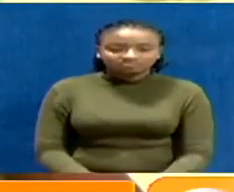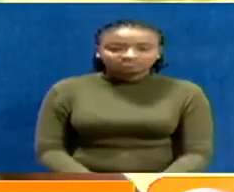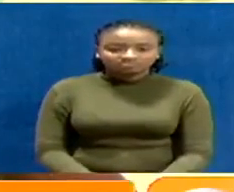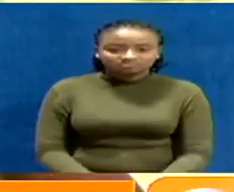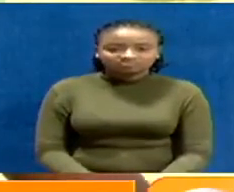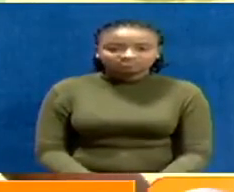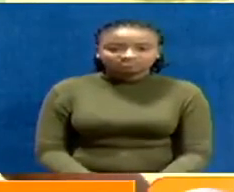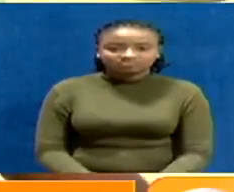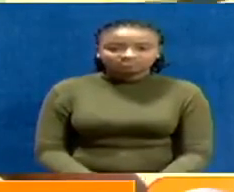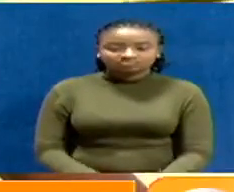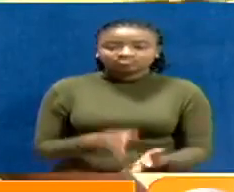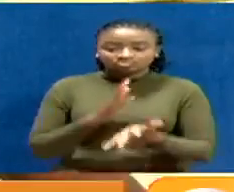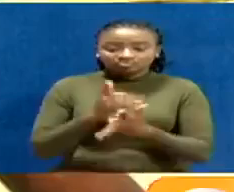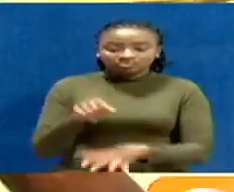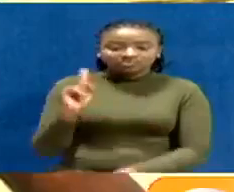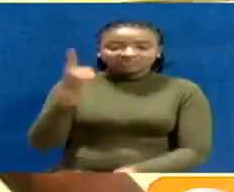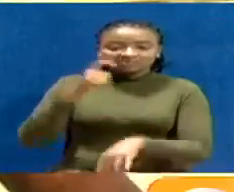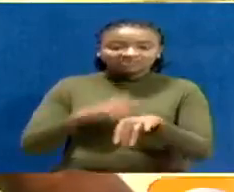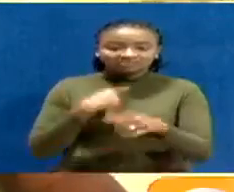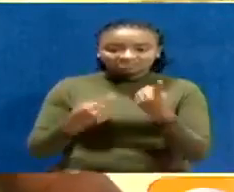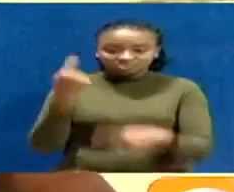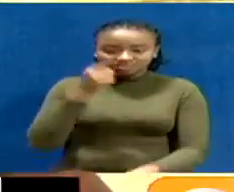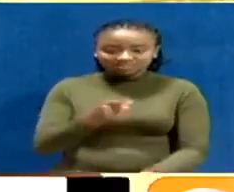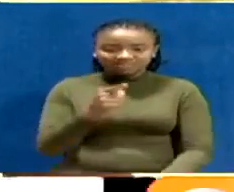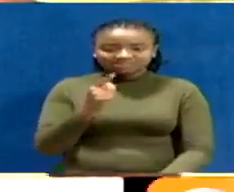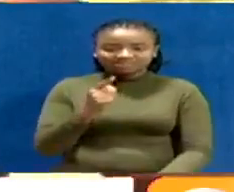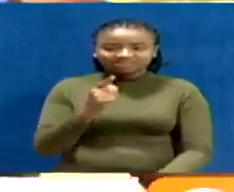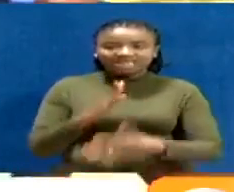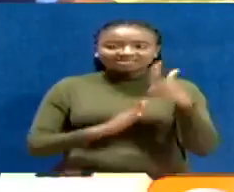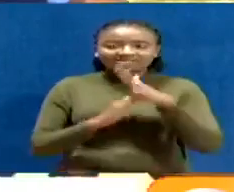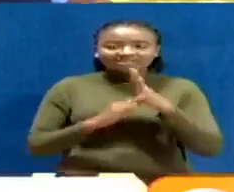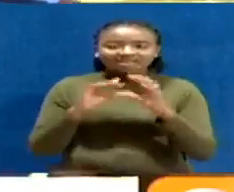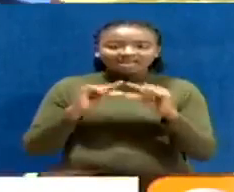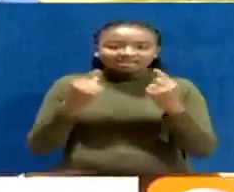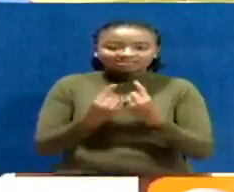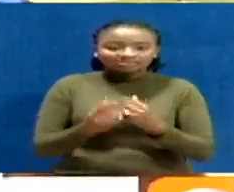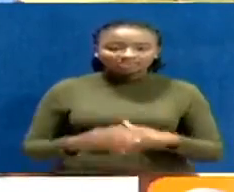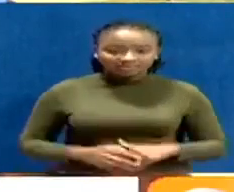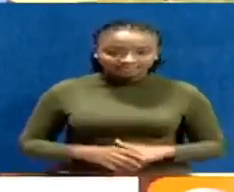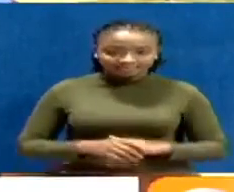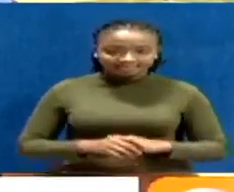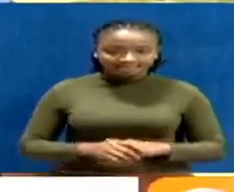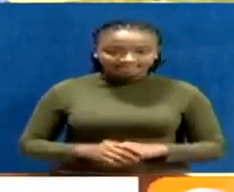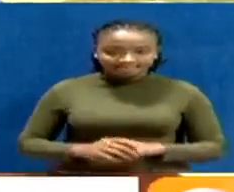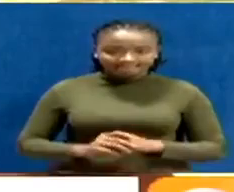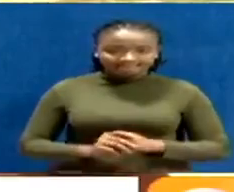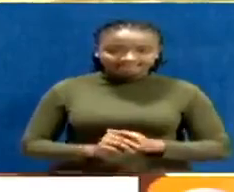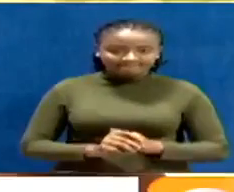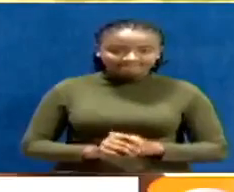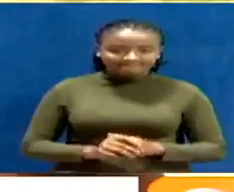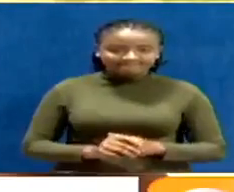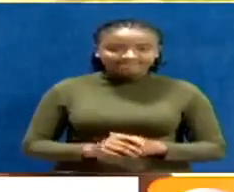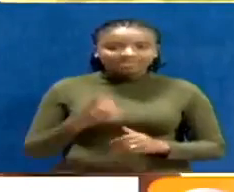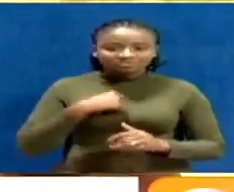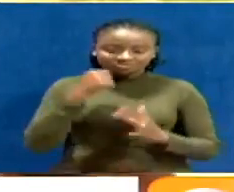This is my first time to win seniors category in trail Kenya. So I'm ready to